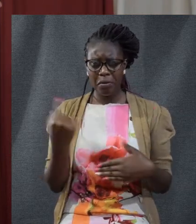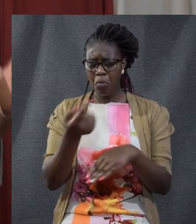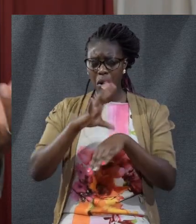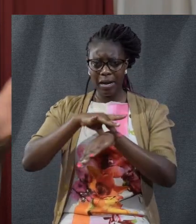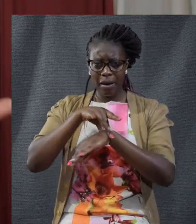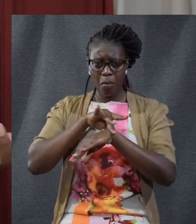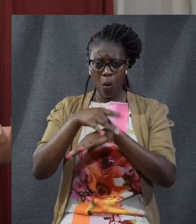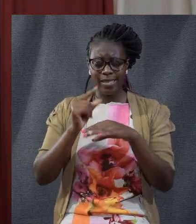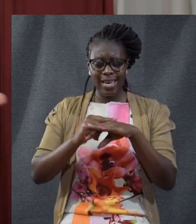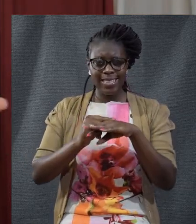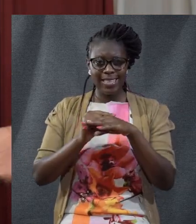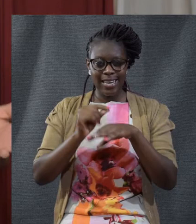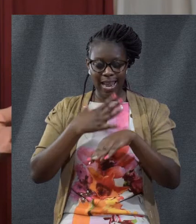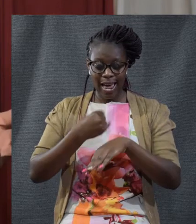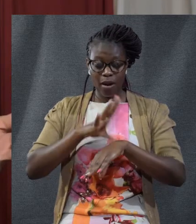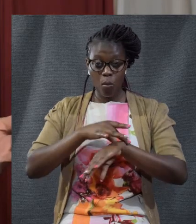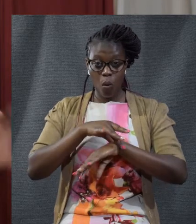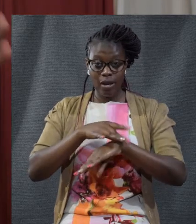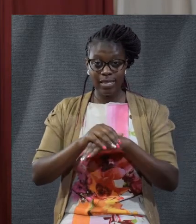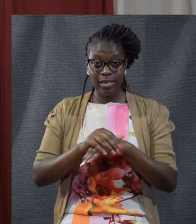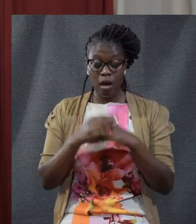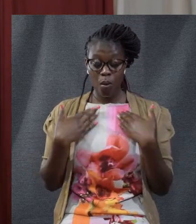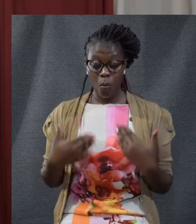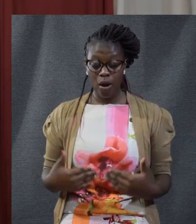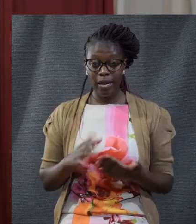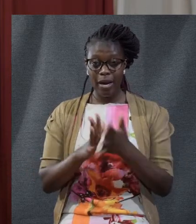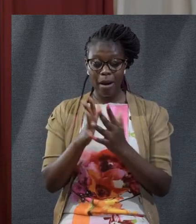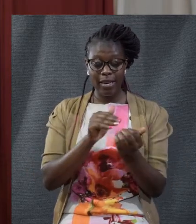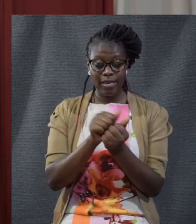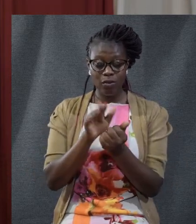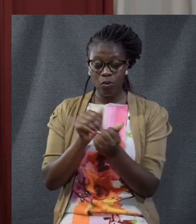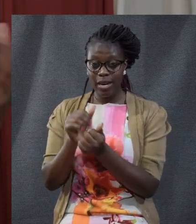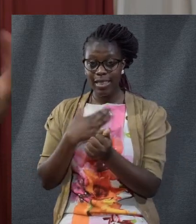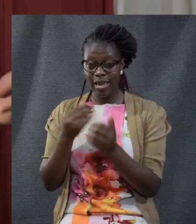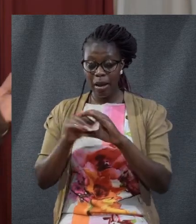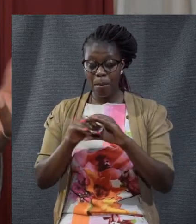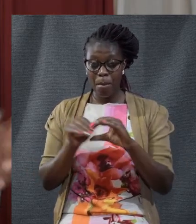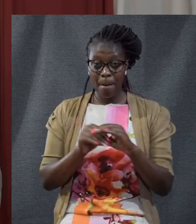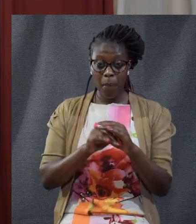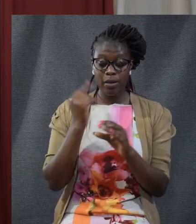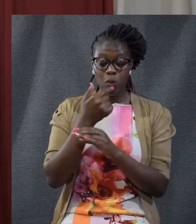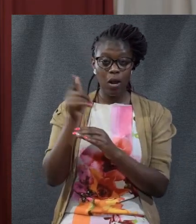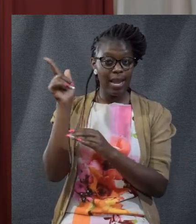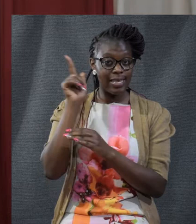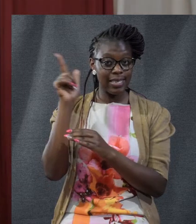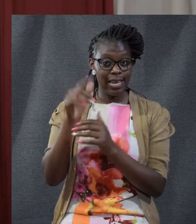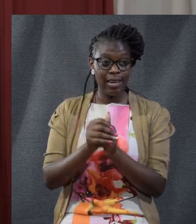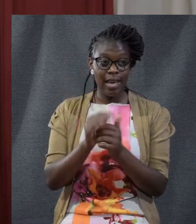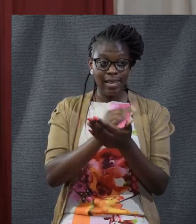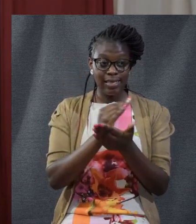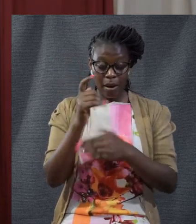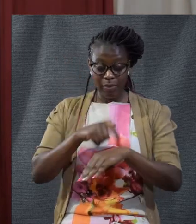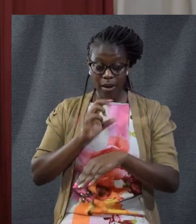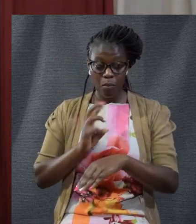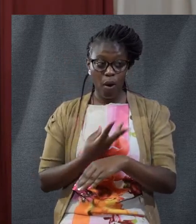his body was just bone, skin and bones. And his body was getting destroyed. And members of this congregation and those who are listening to me sometimes